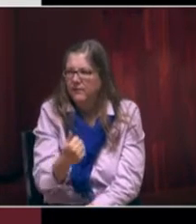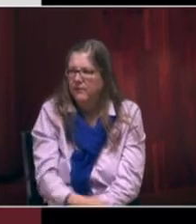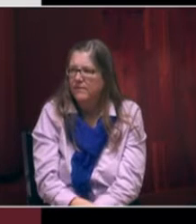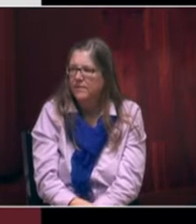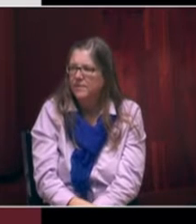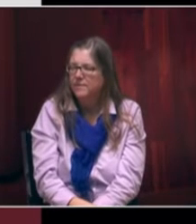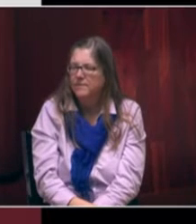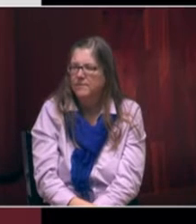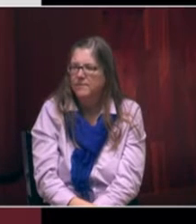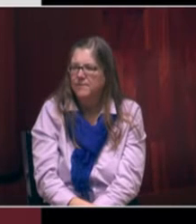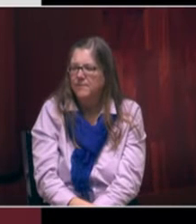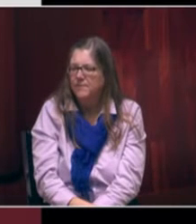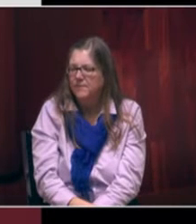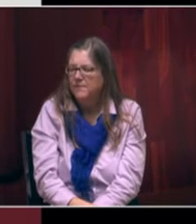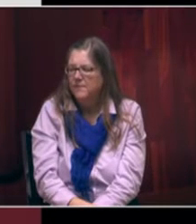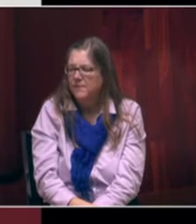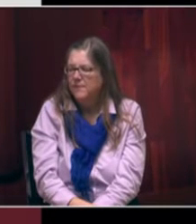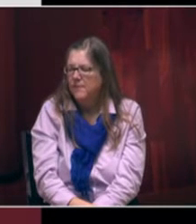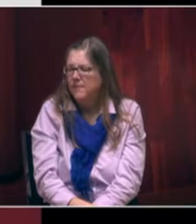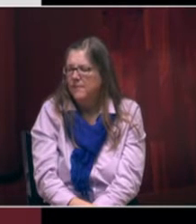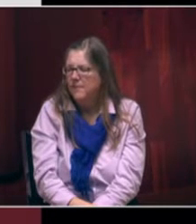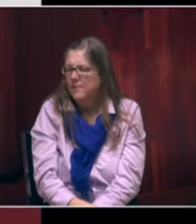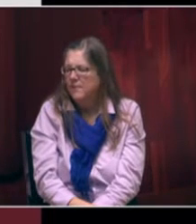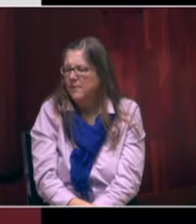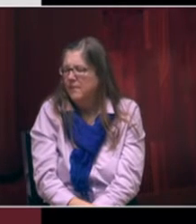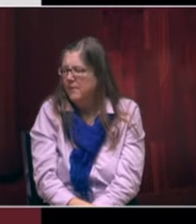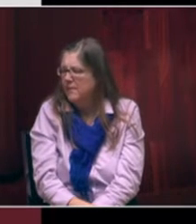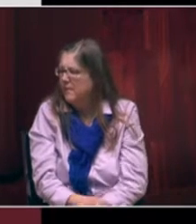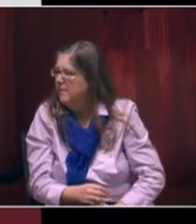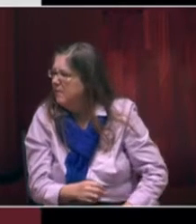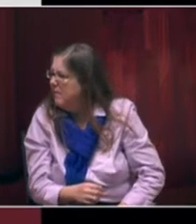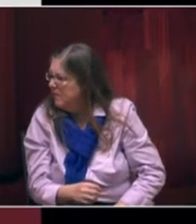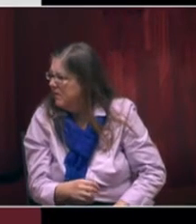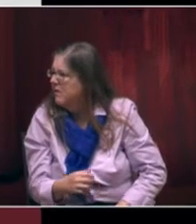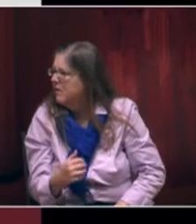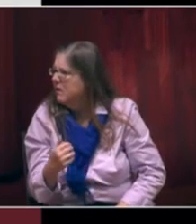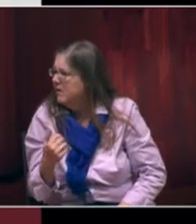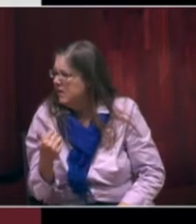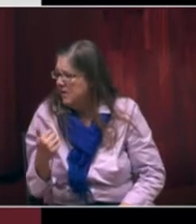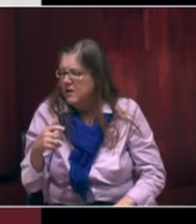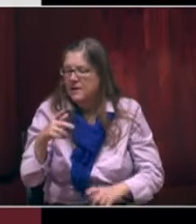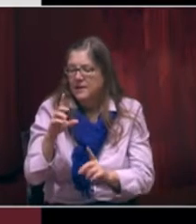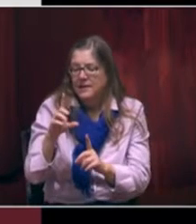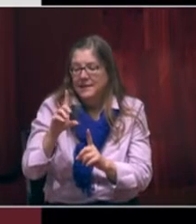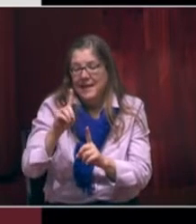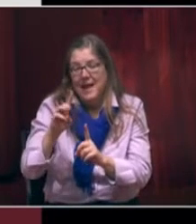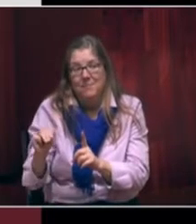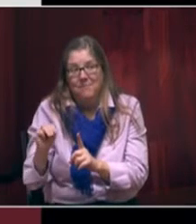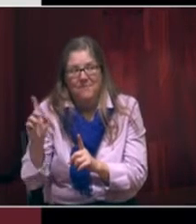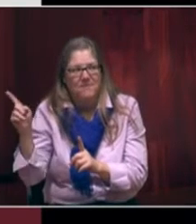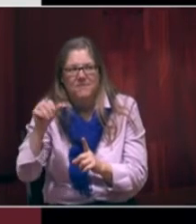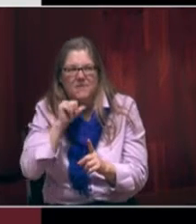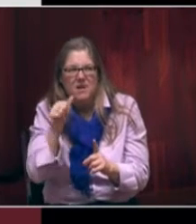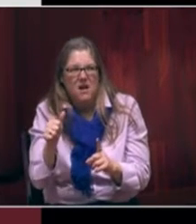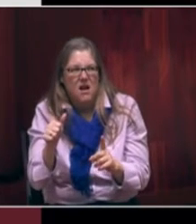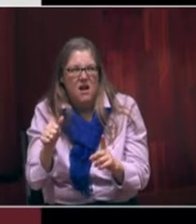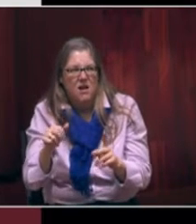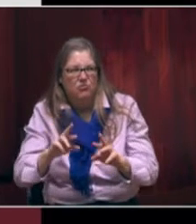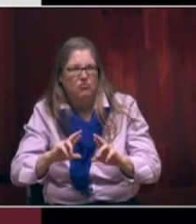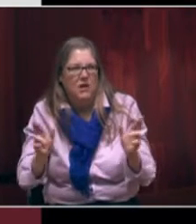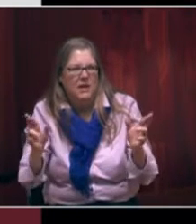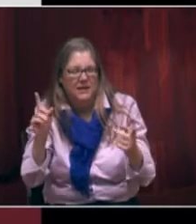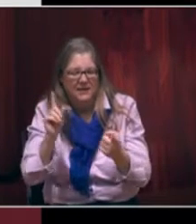So although the disposal module is not going to be fully implemented until the beginning of the